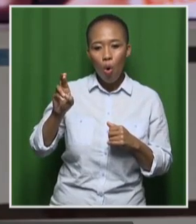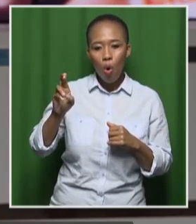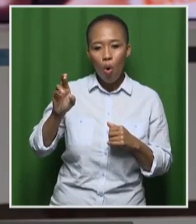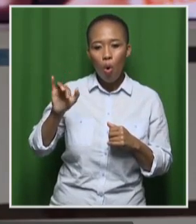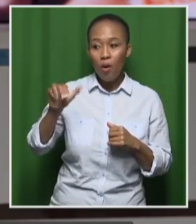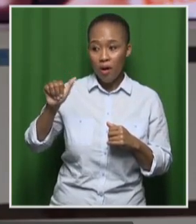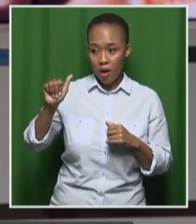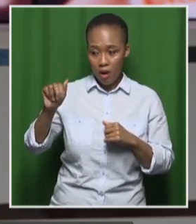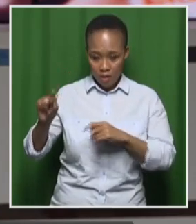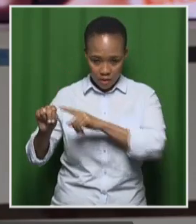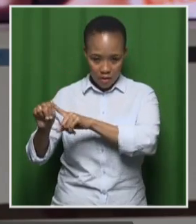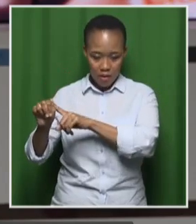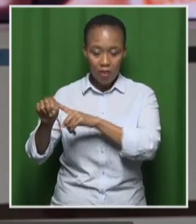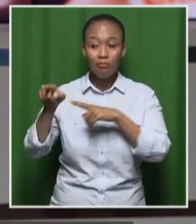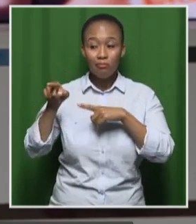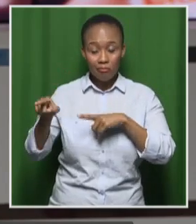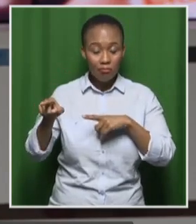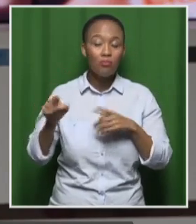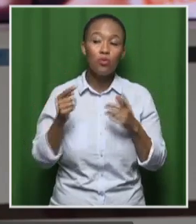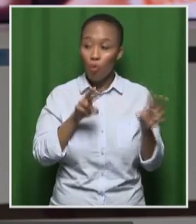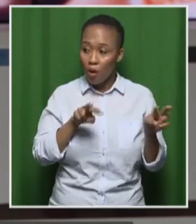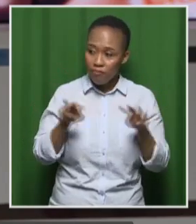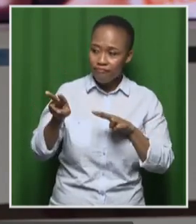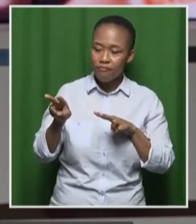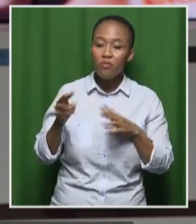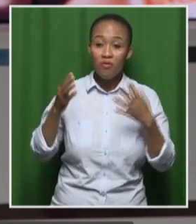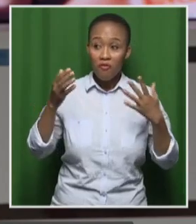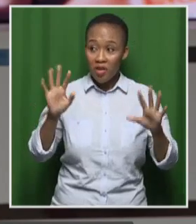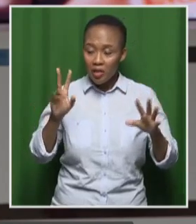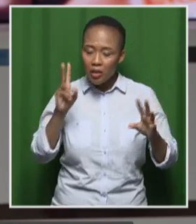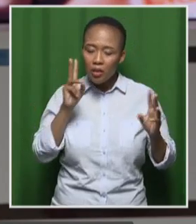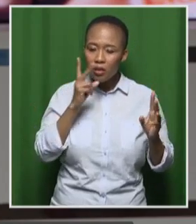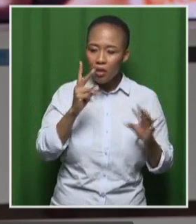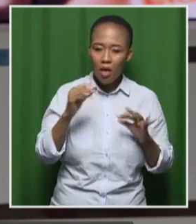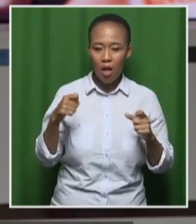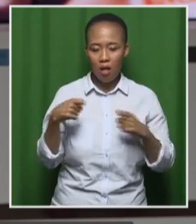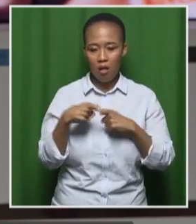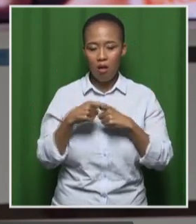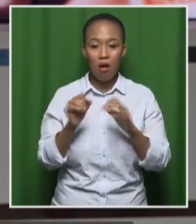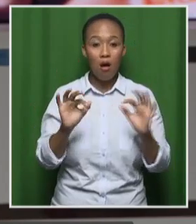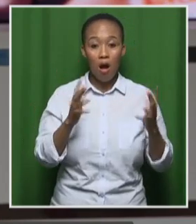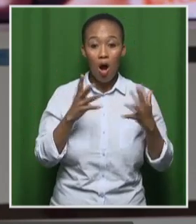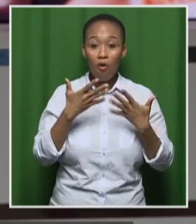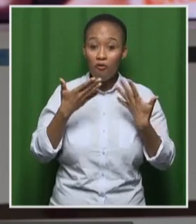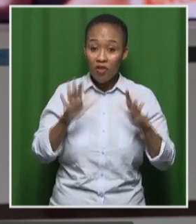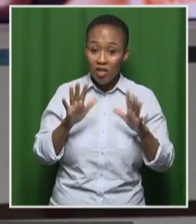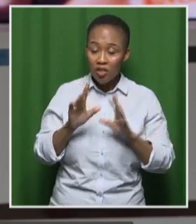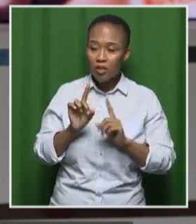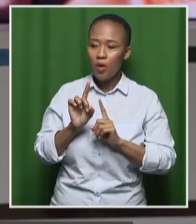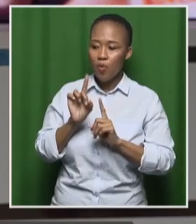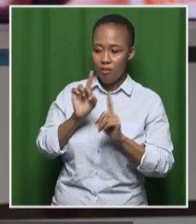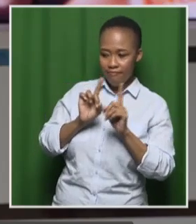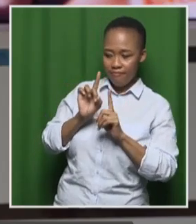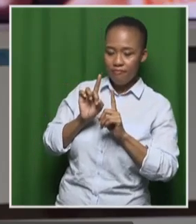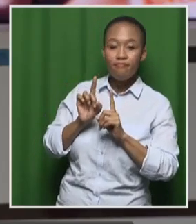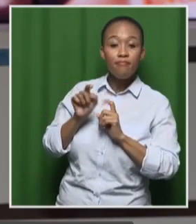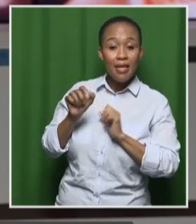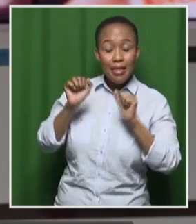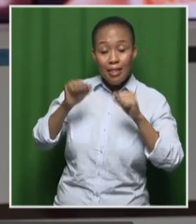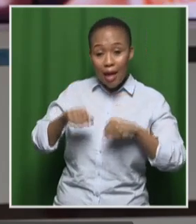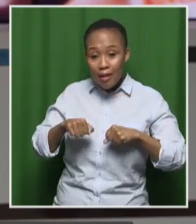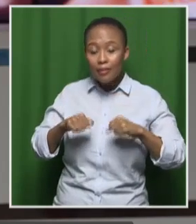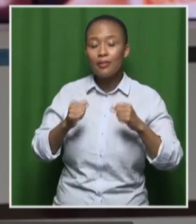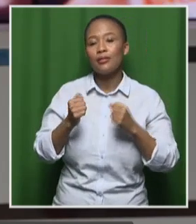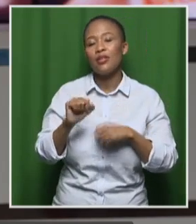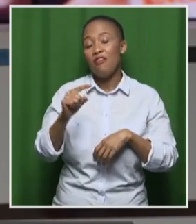turning to the right side. And after that, we were double stepping around and we were being very effective in the pocket. Now, even though we were losing those